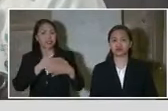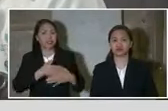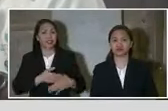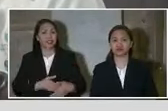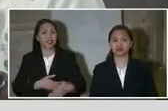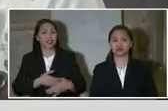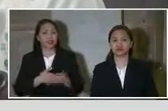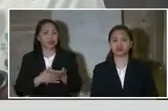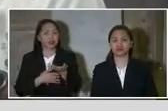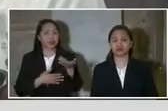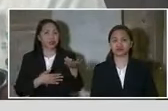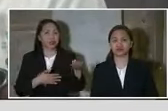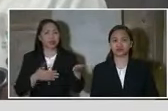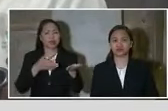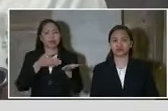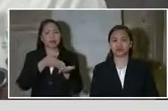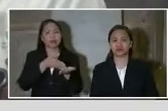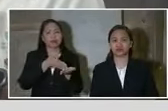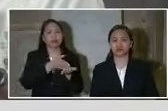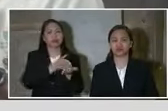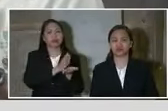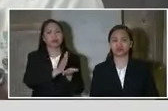to the